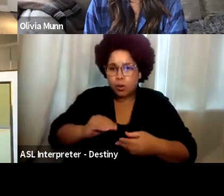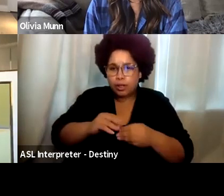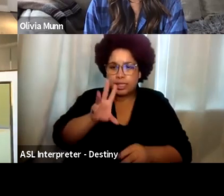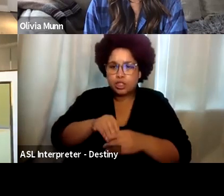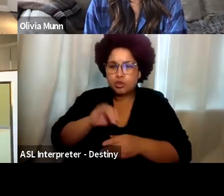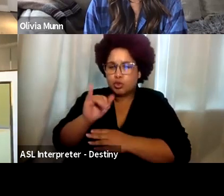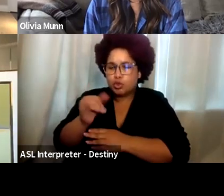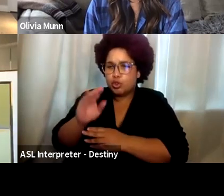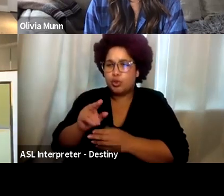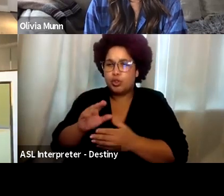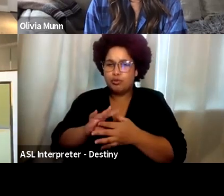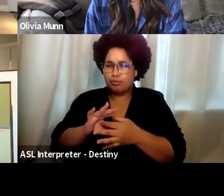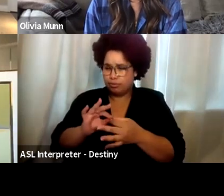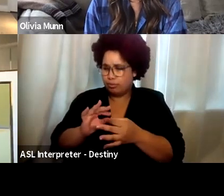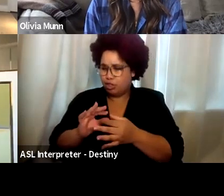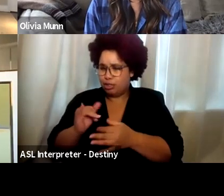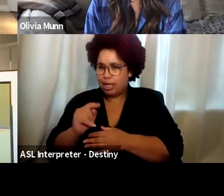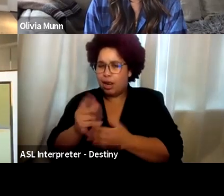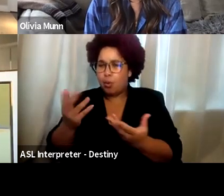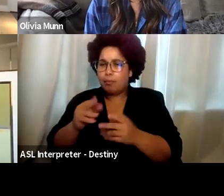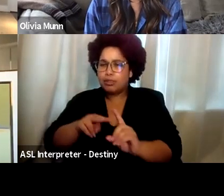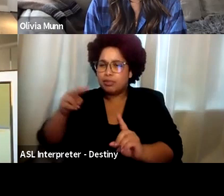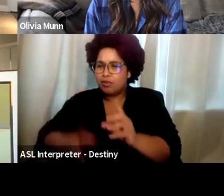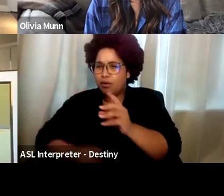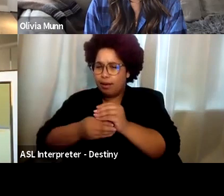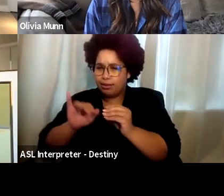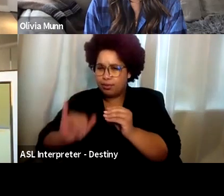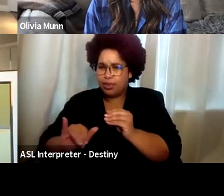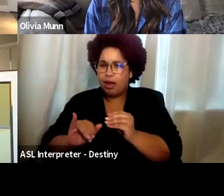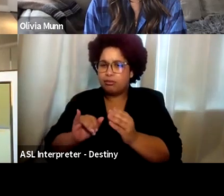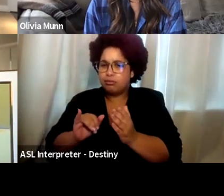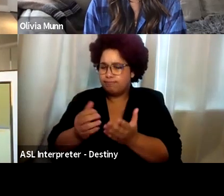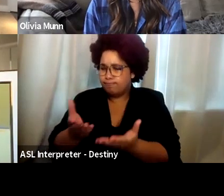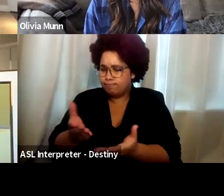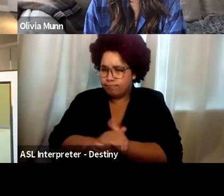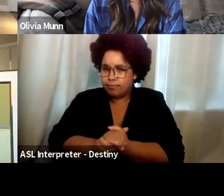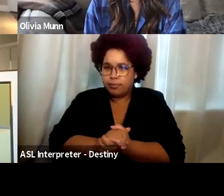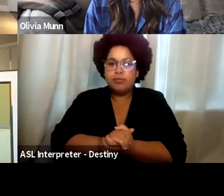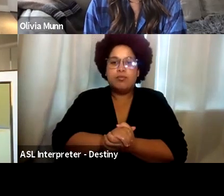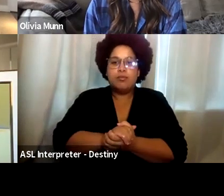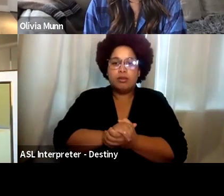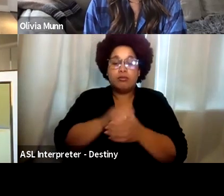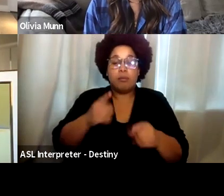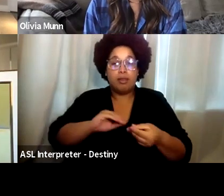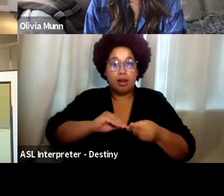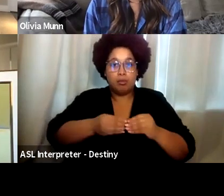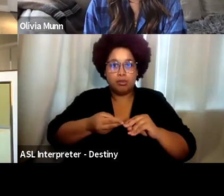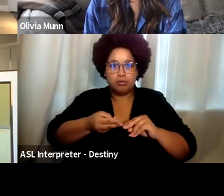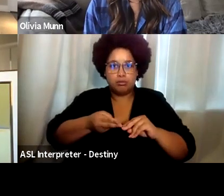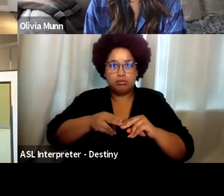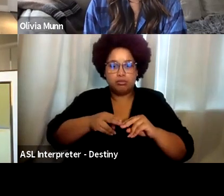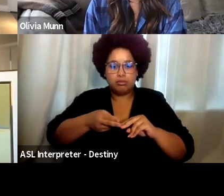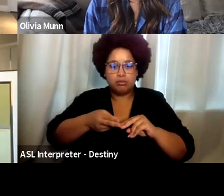it. And what perspective did you want to lend to it? Well, the numbers started creeping up pretty